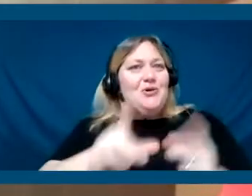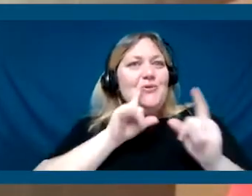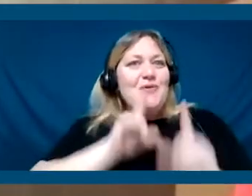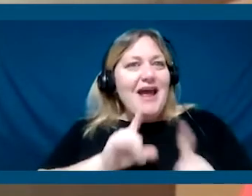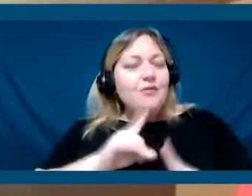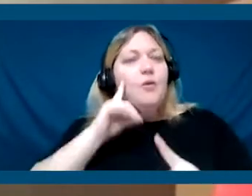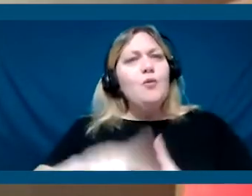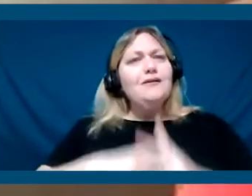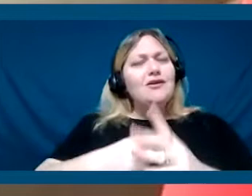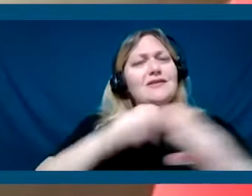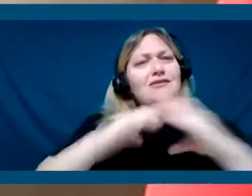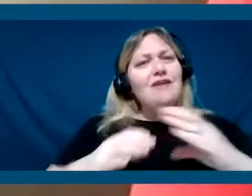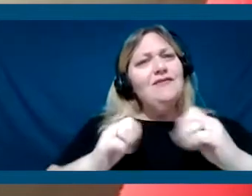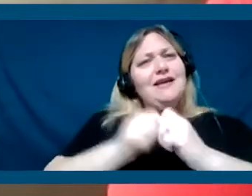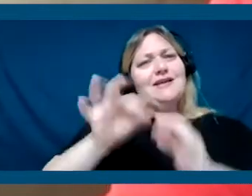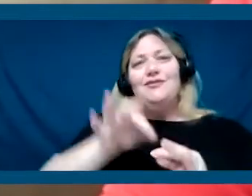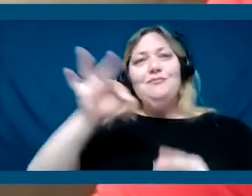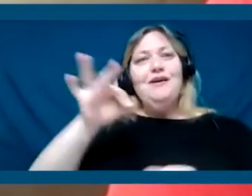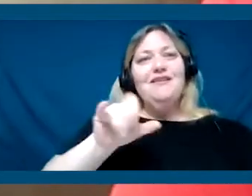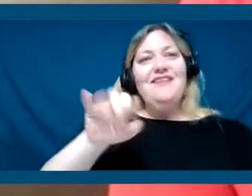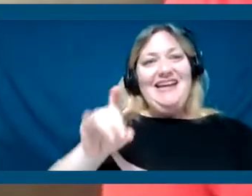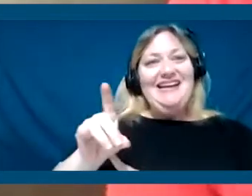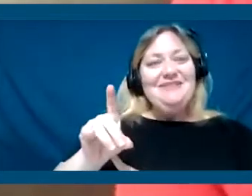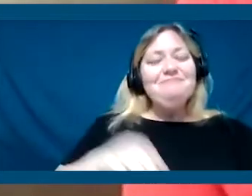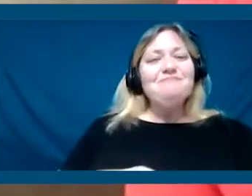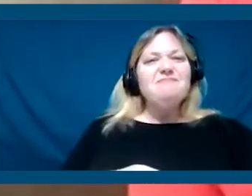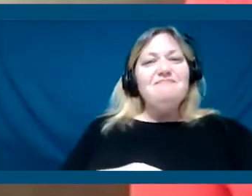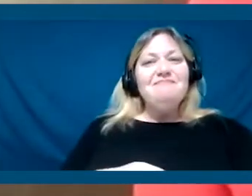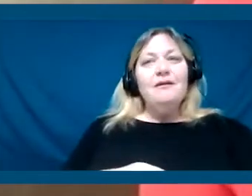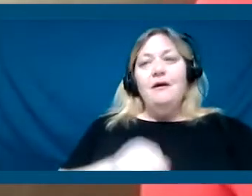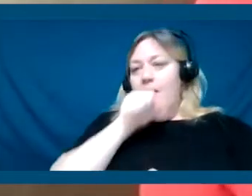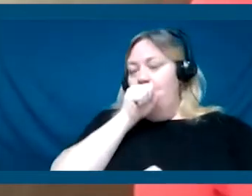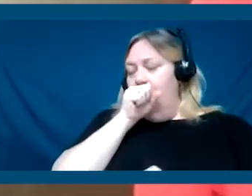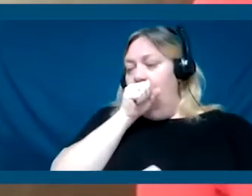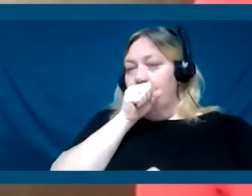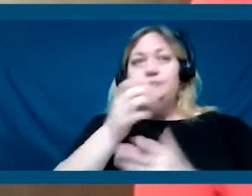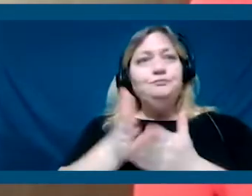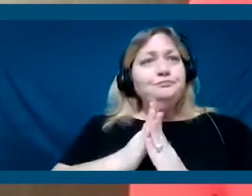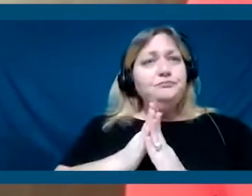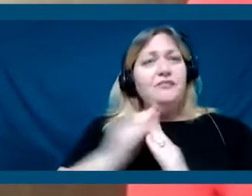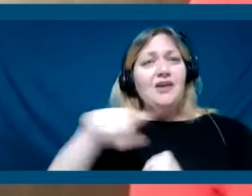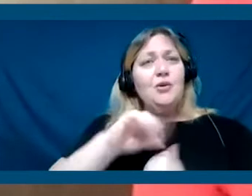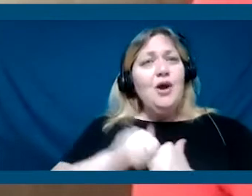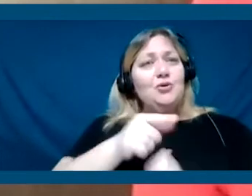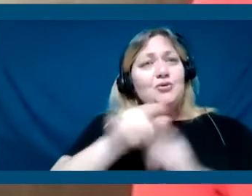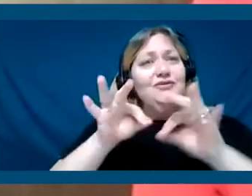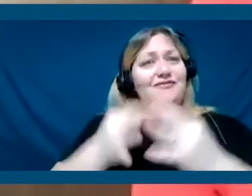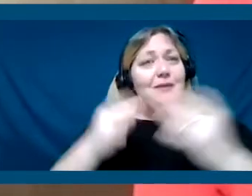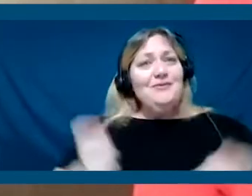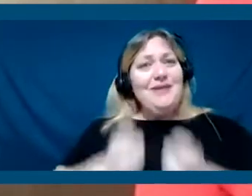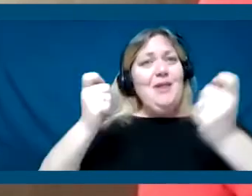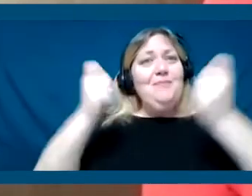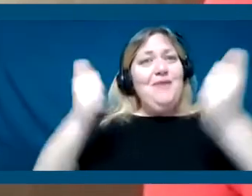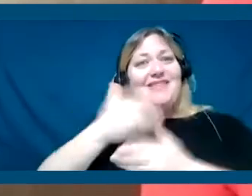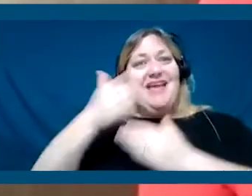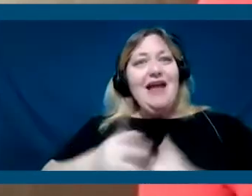to start this conversation in the spirit of Eid. And I want to ask you how you and your family is celebrating the end